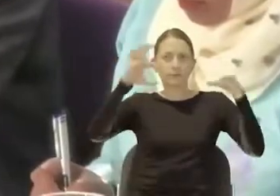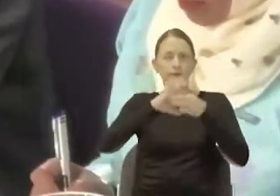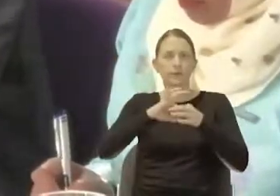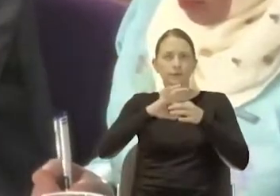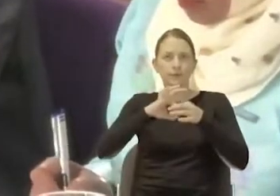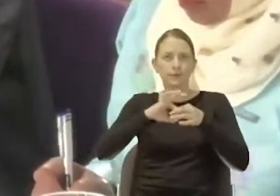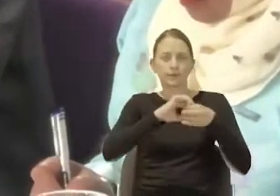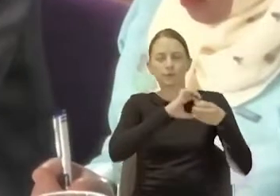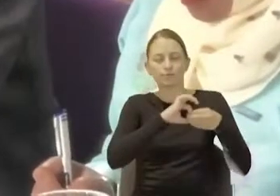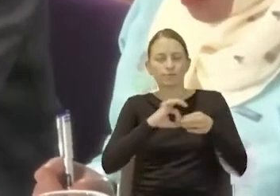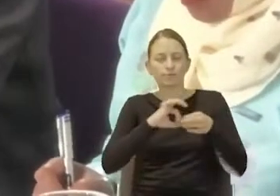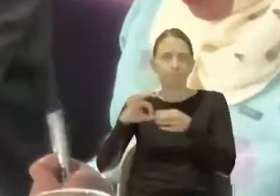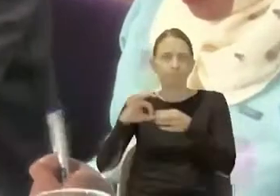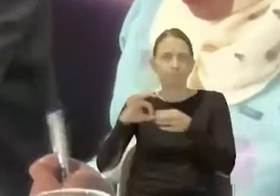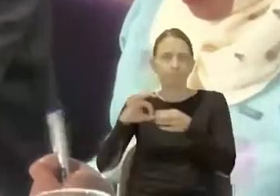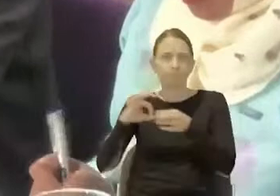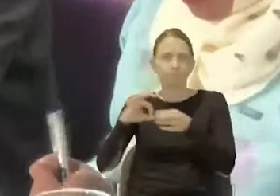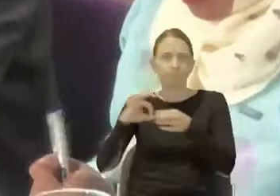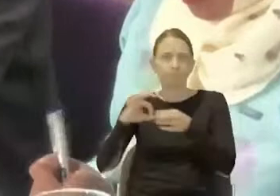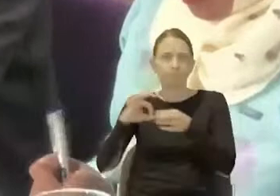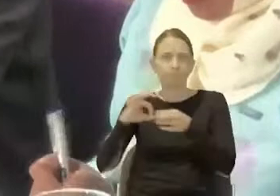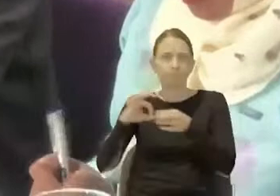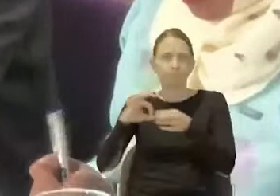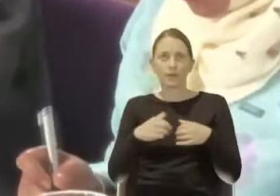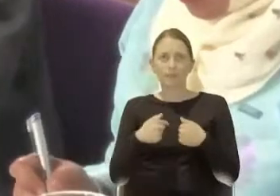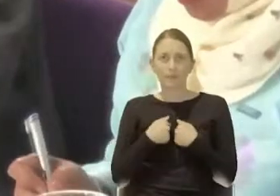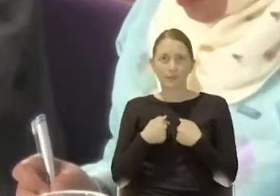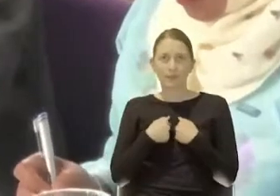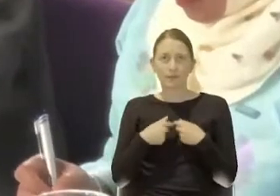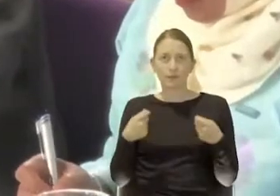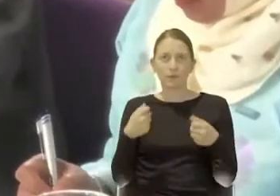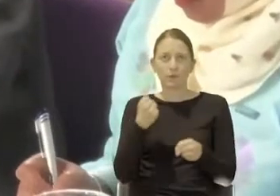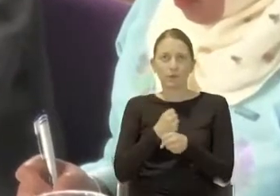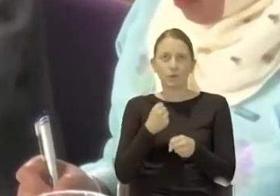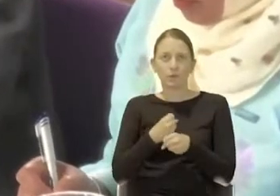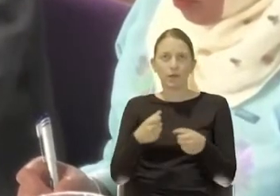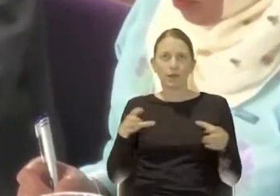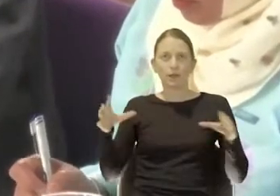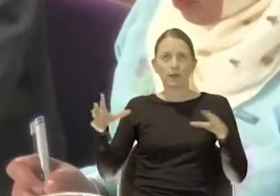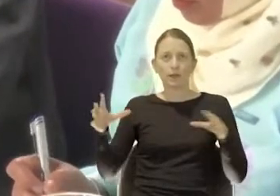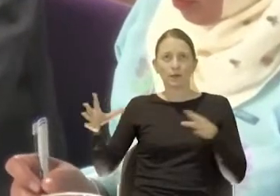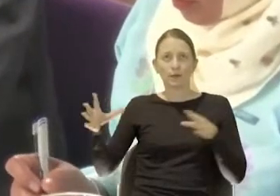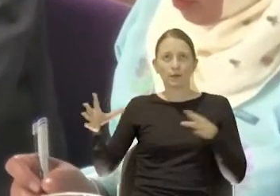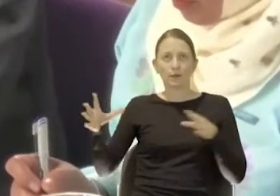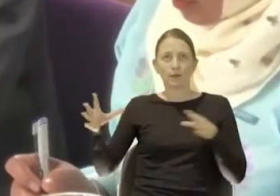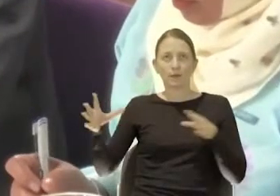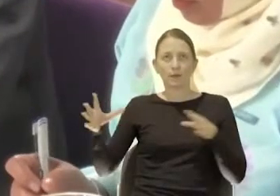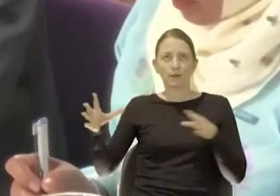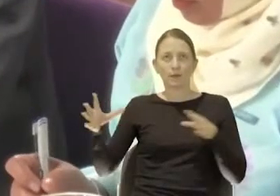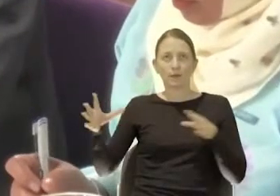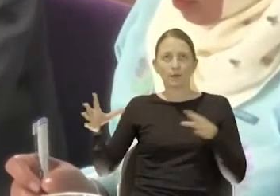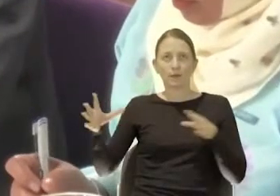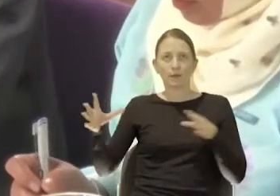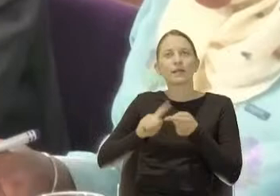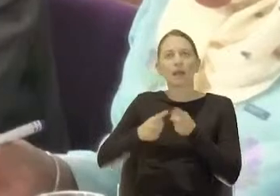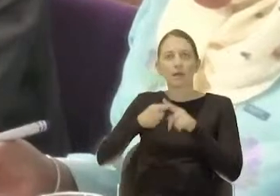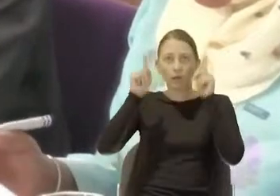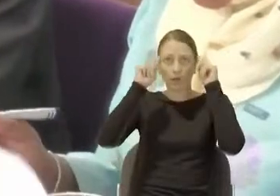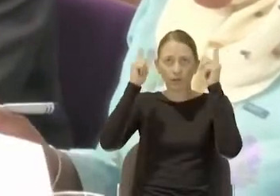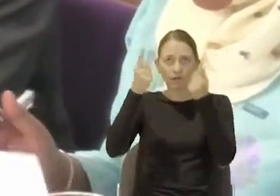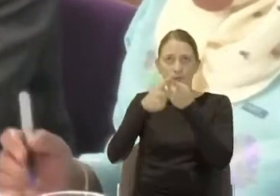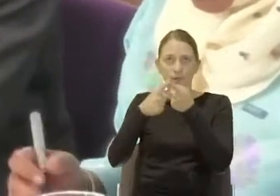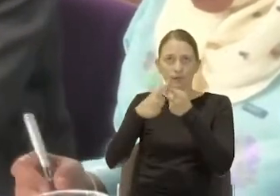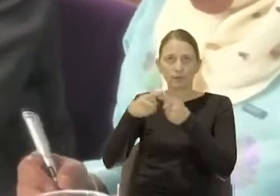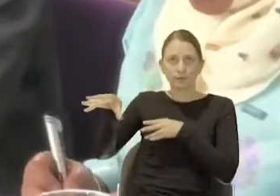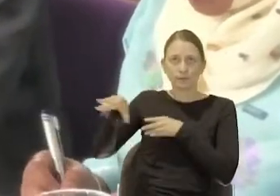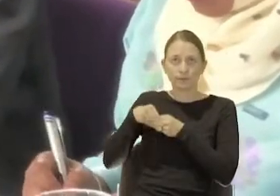colleague, the permanent representative of Slovakia, I am keen to ensure that the group looks after the health and